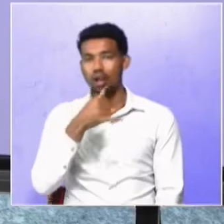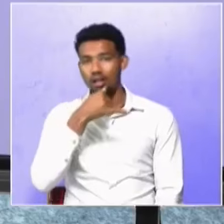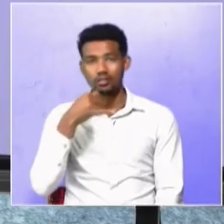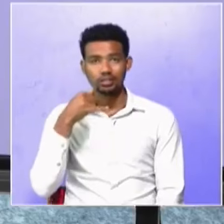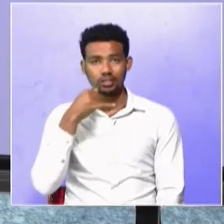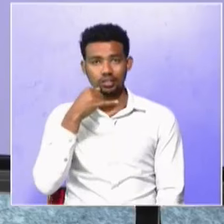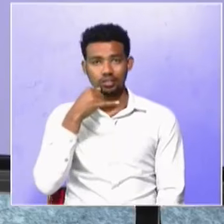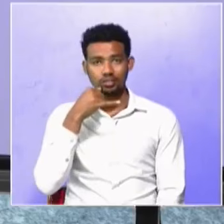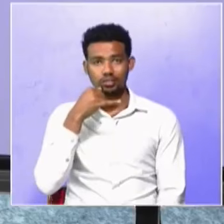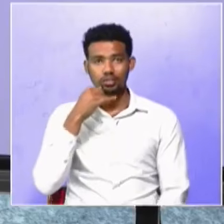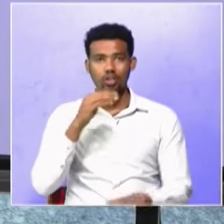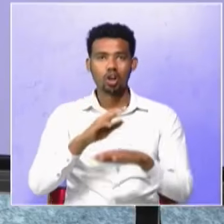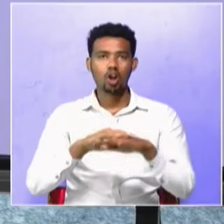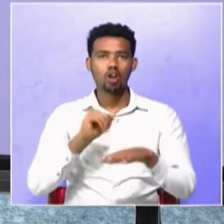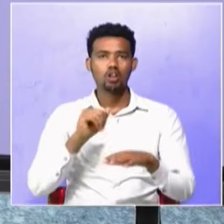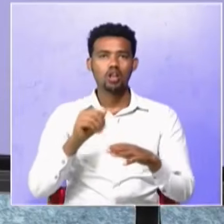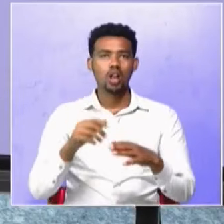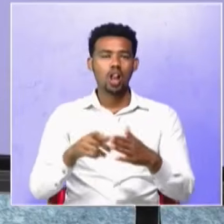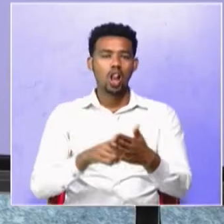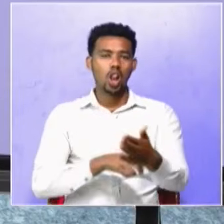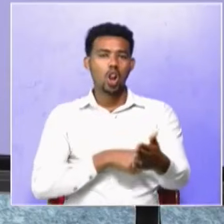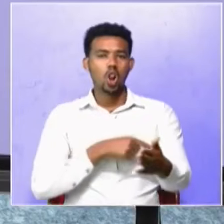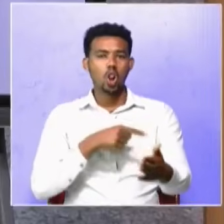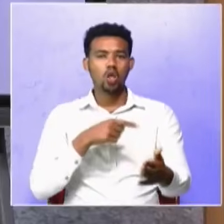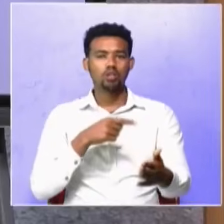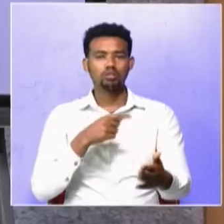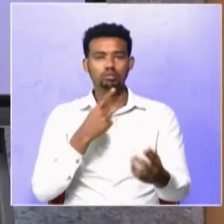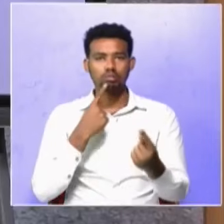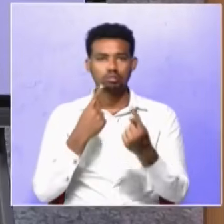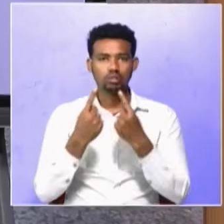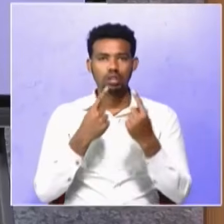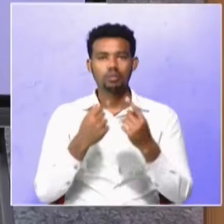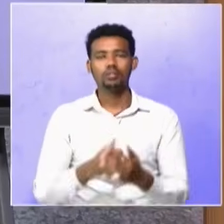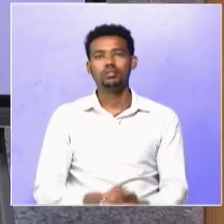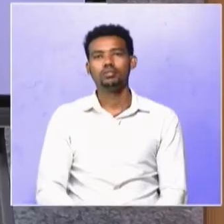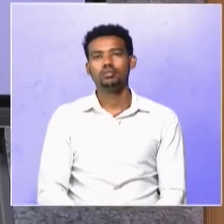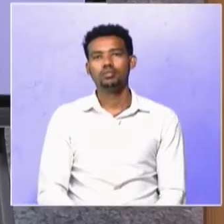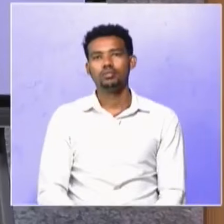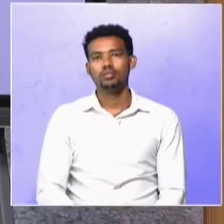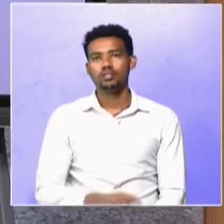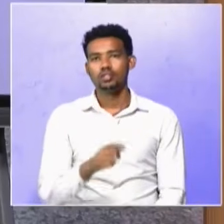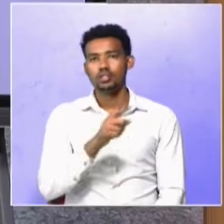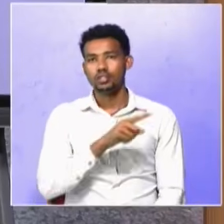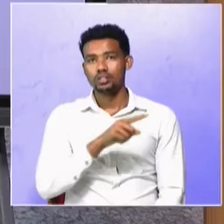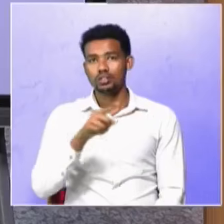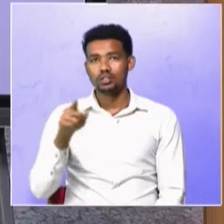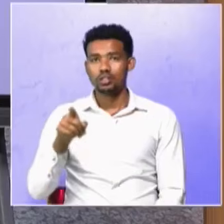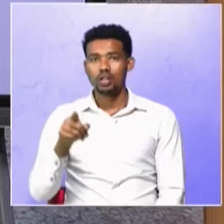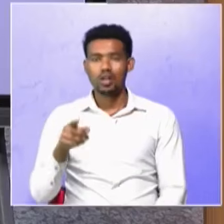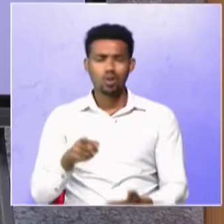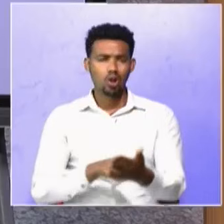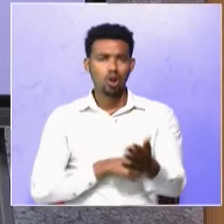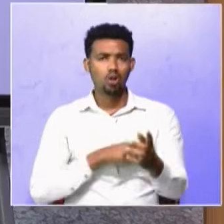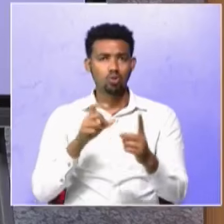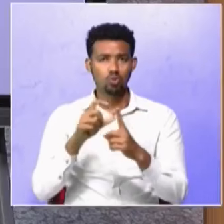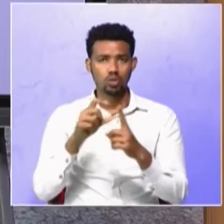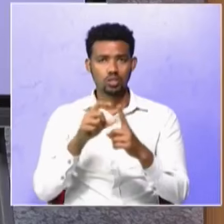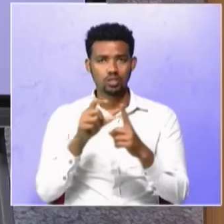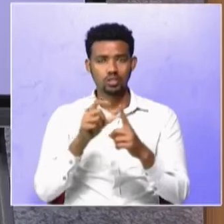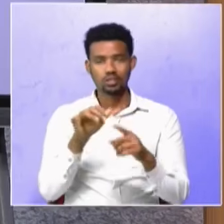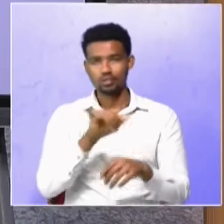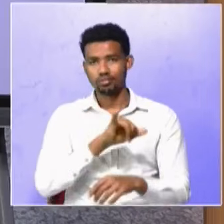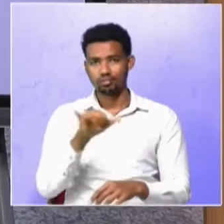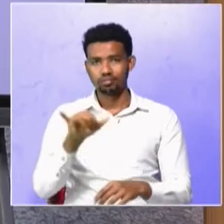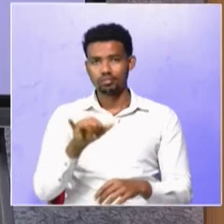adjectives are called long syllable. Long syllable. They are long words like,